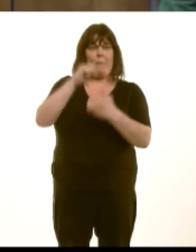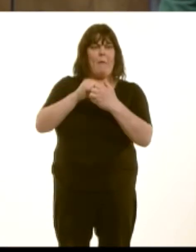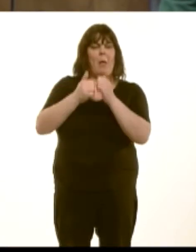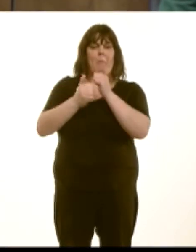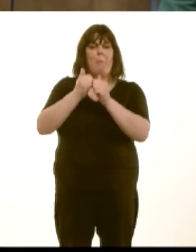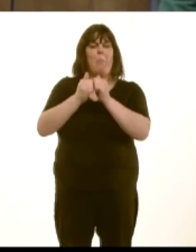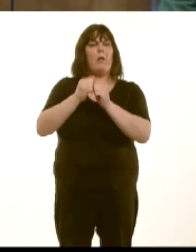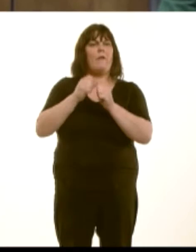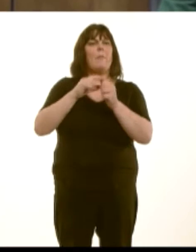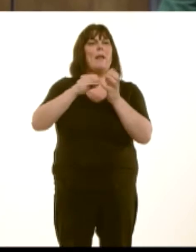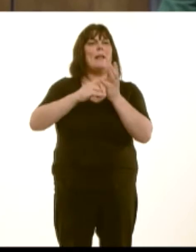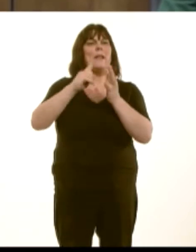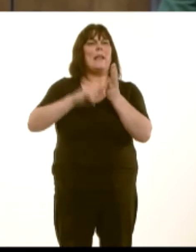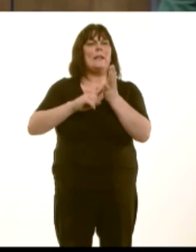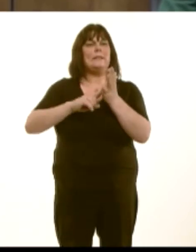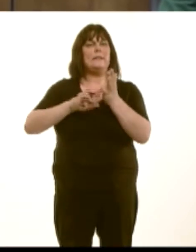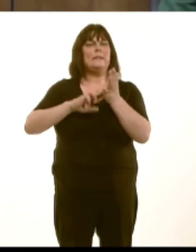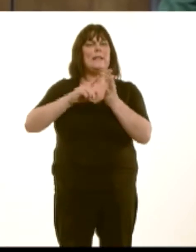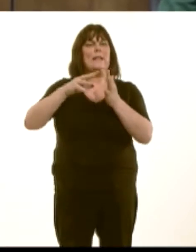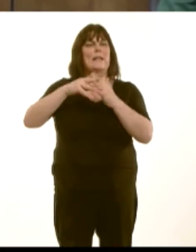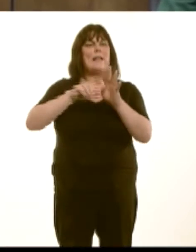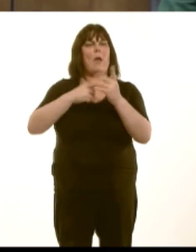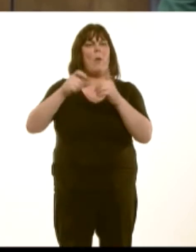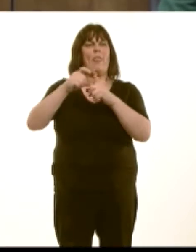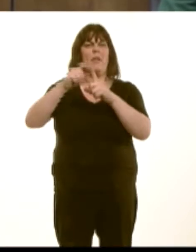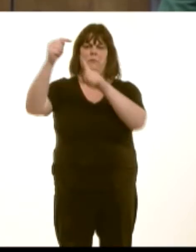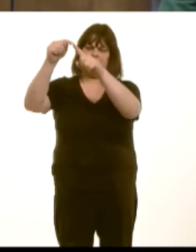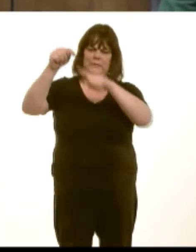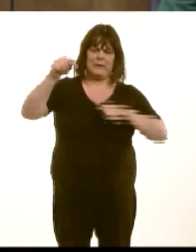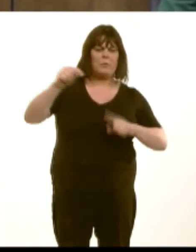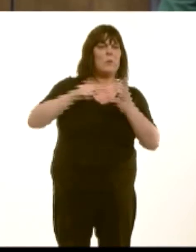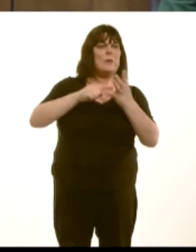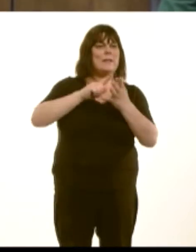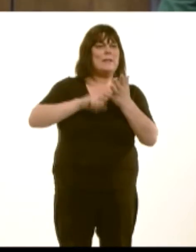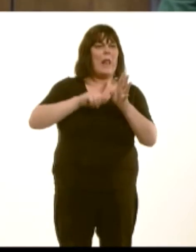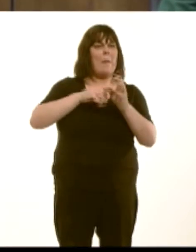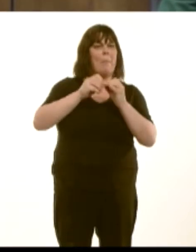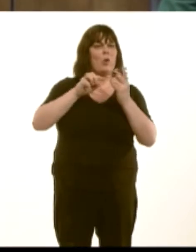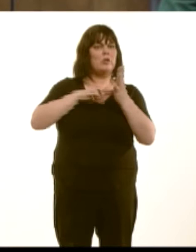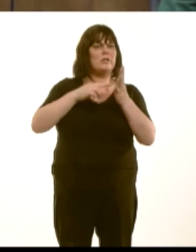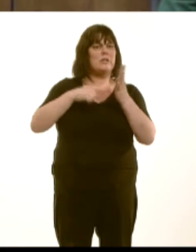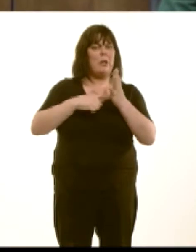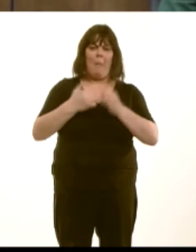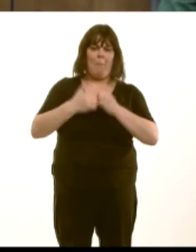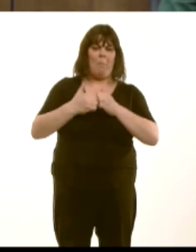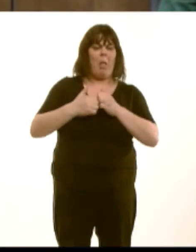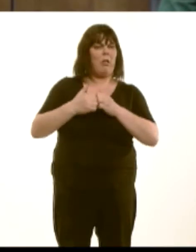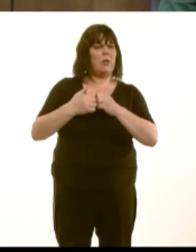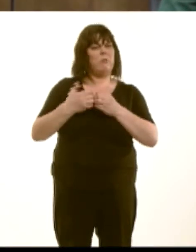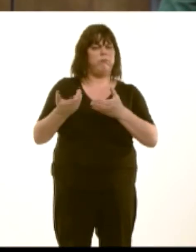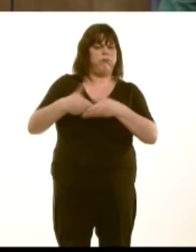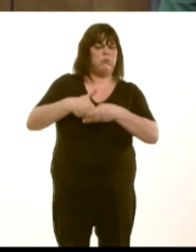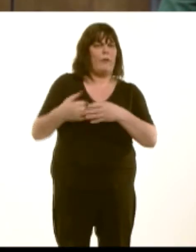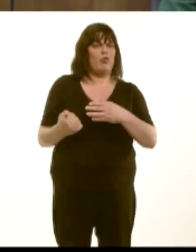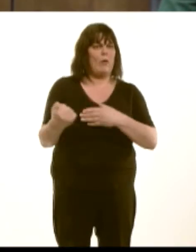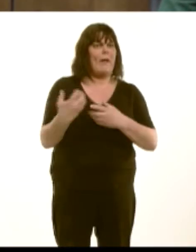Castellnewydd, Emlyn, and also from Ciliaeron through Talabont. And of course, that line was taken away very quickly